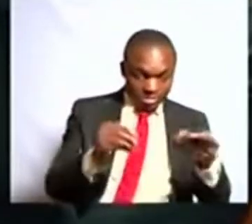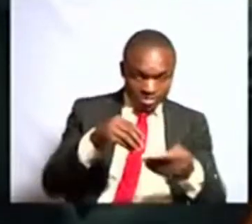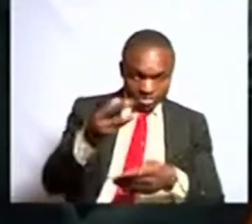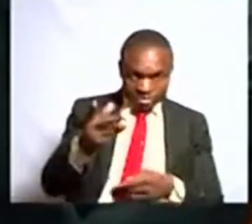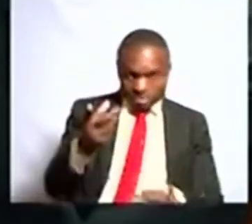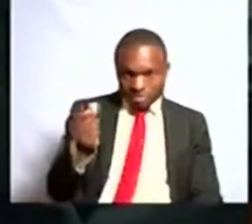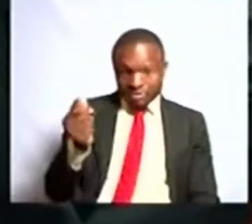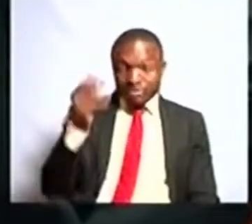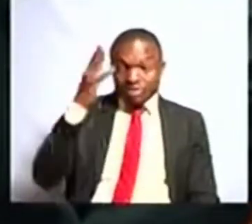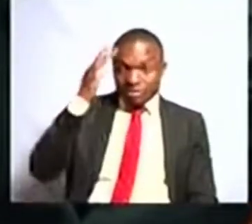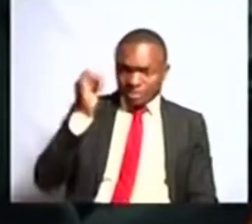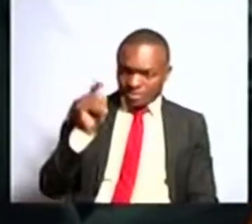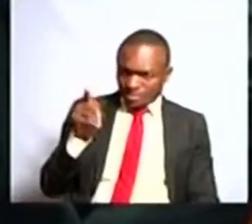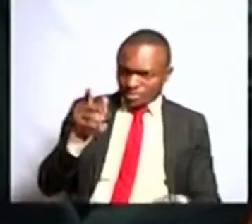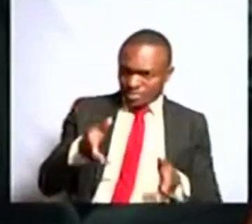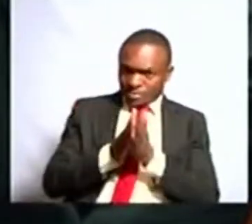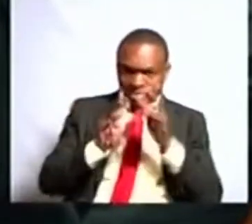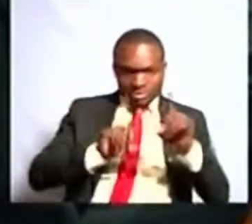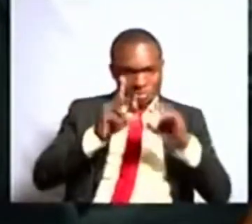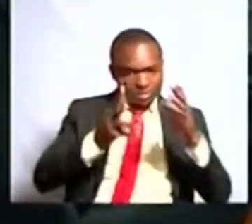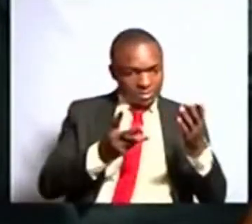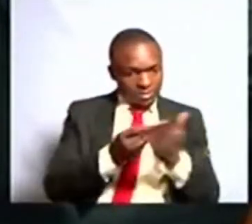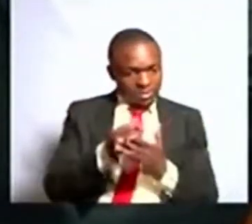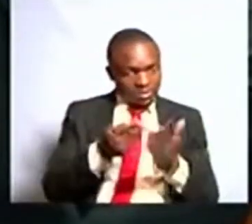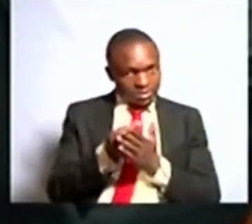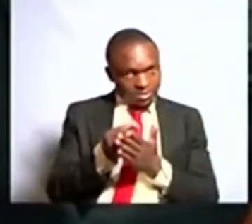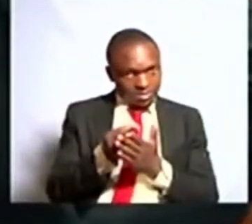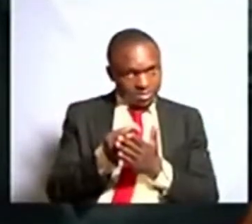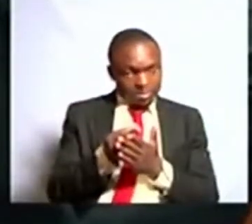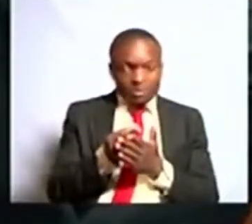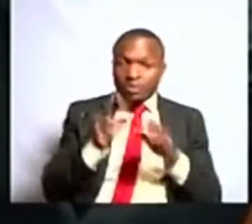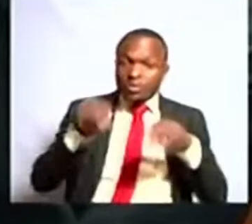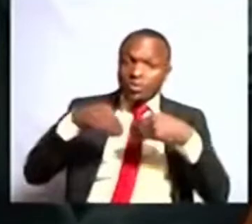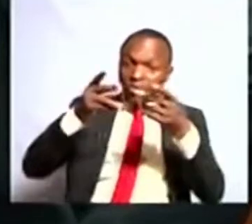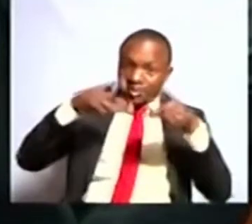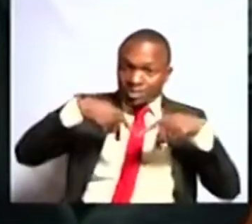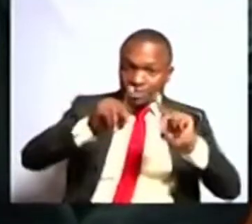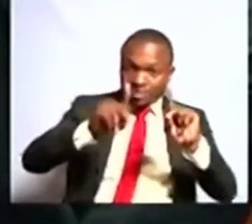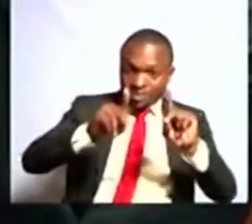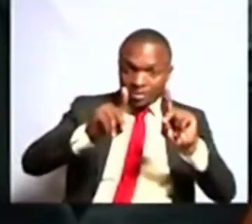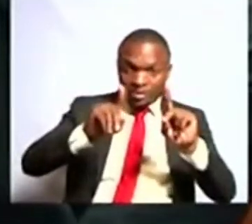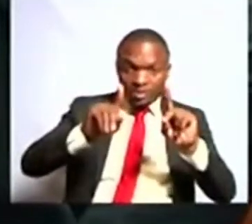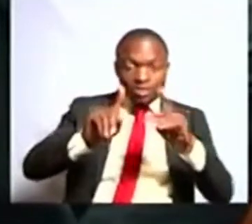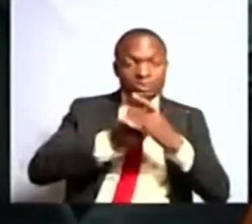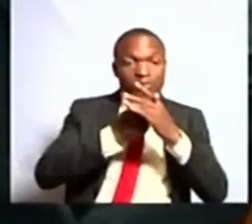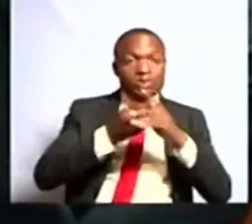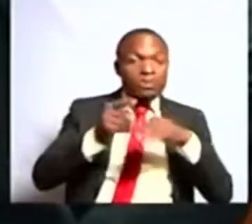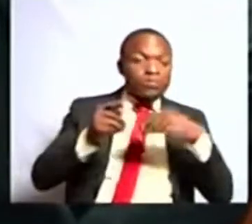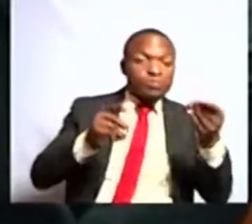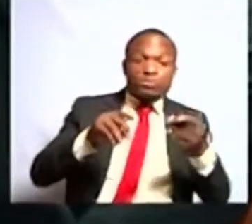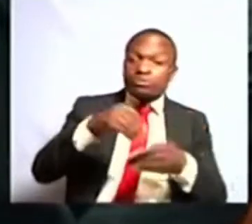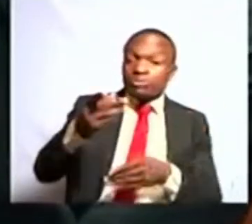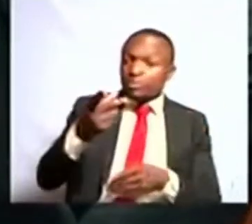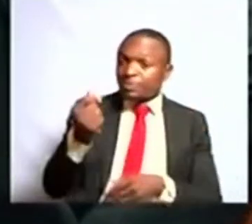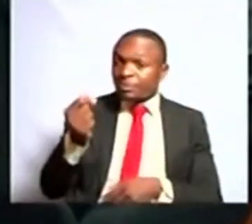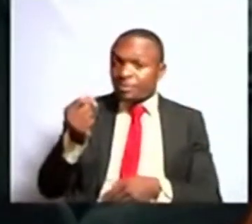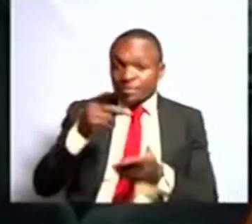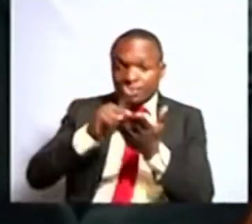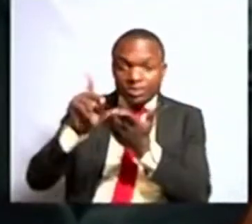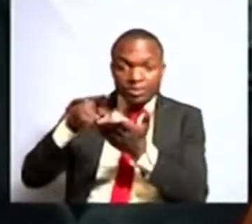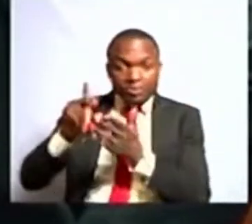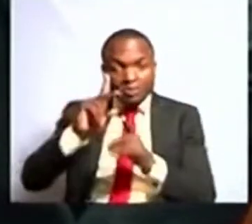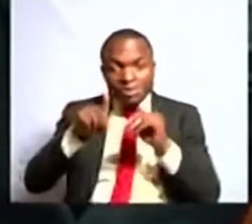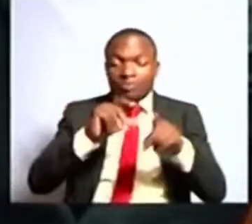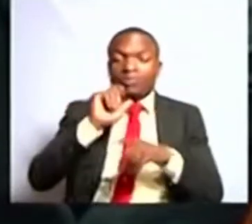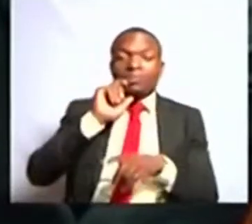why I asked the Director of Finance, who gave you permission to start varying funds and paying people